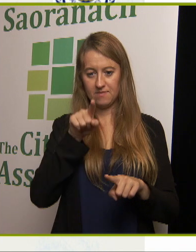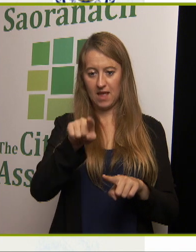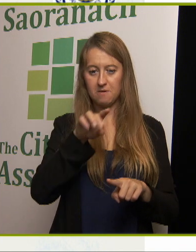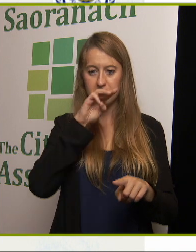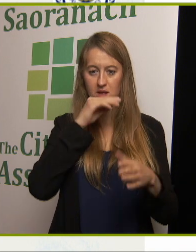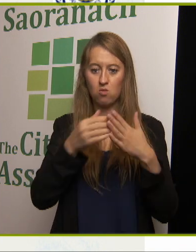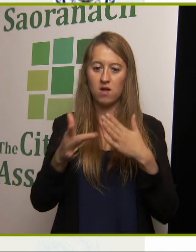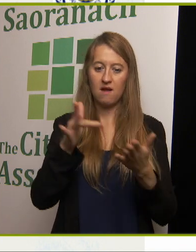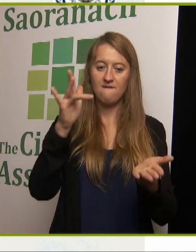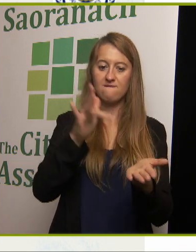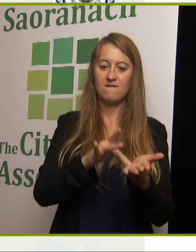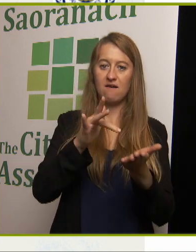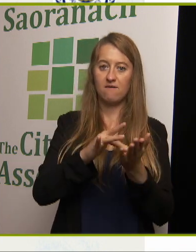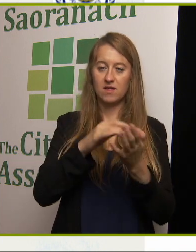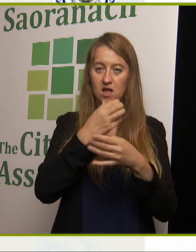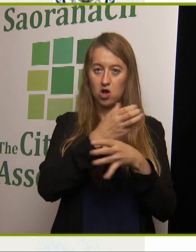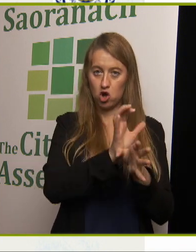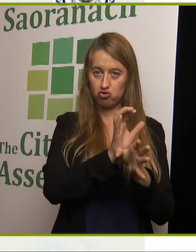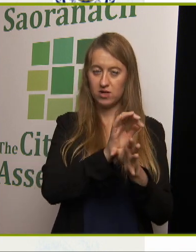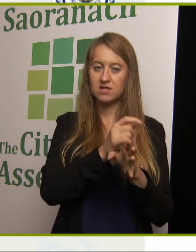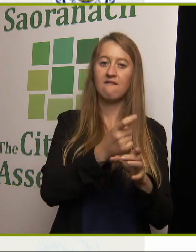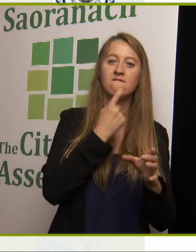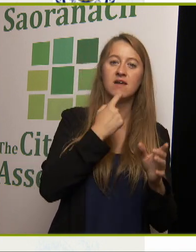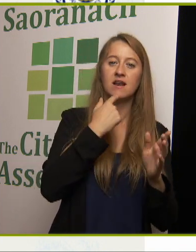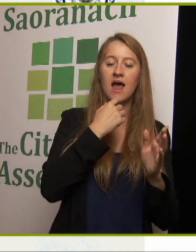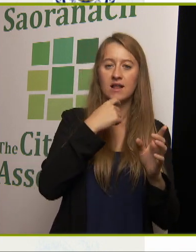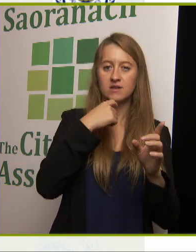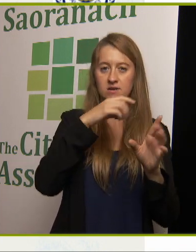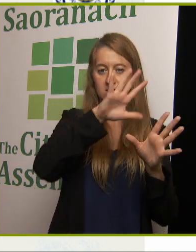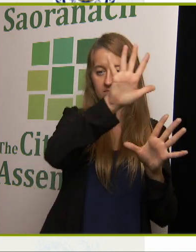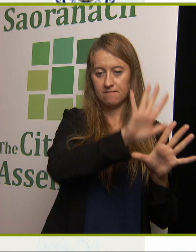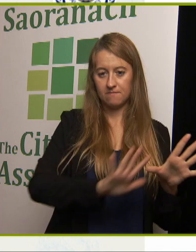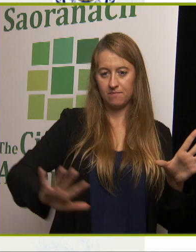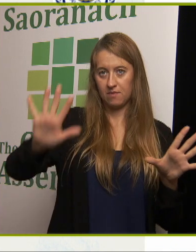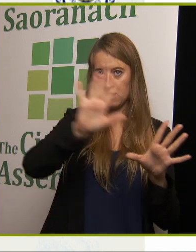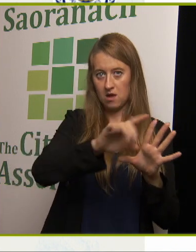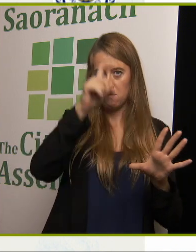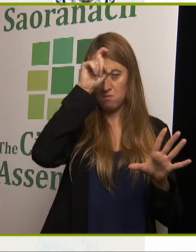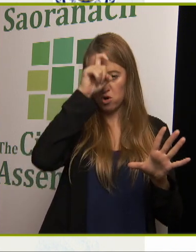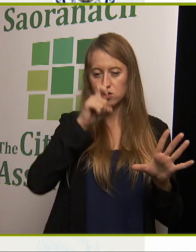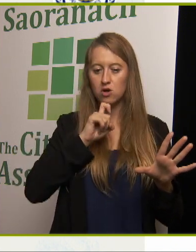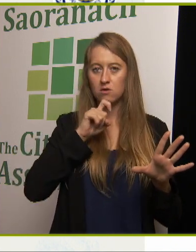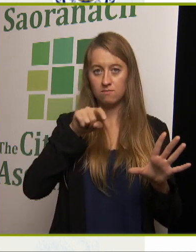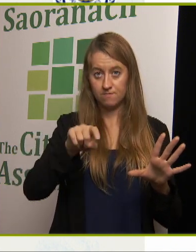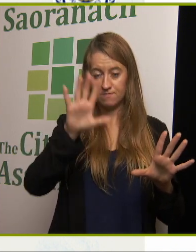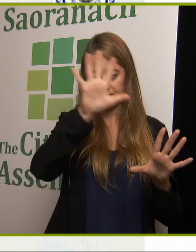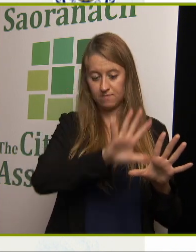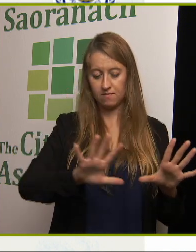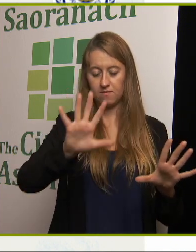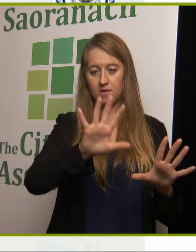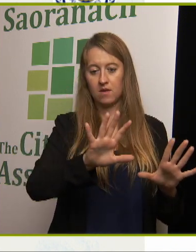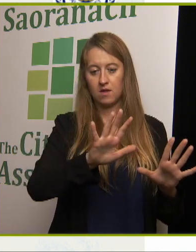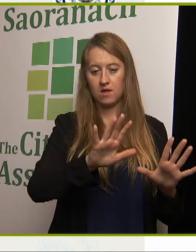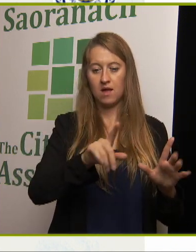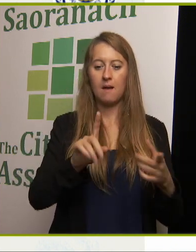from Finland to Portugal and the European Union. That's called the OSPAR Commission, okay? The countries then that you see with